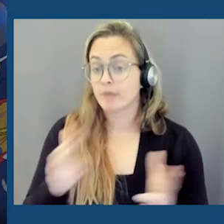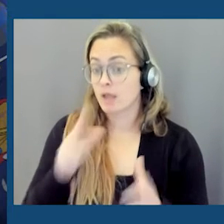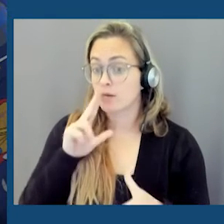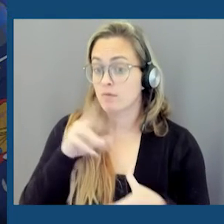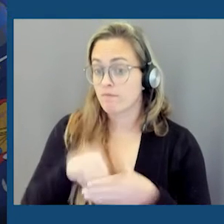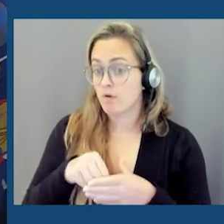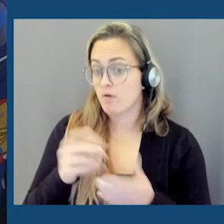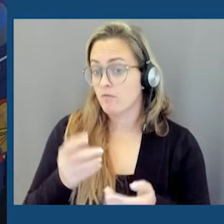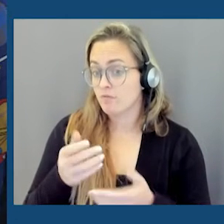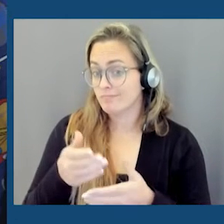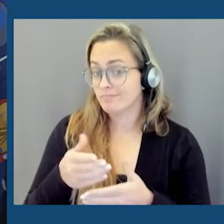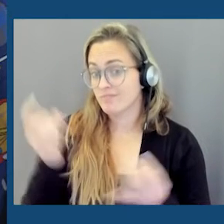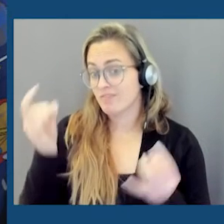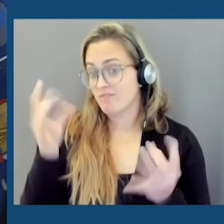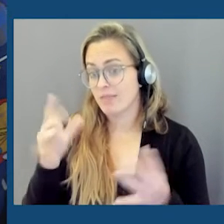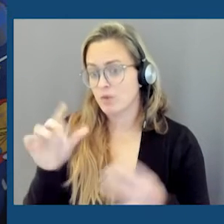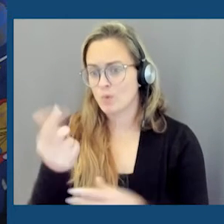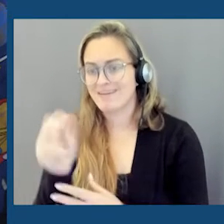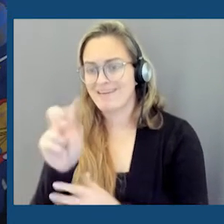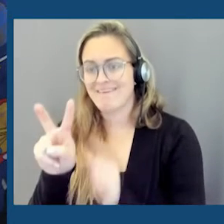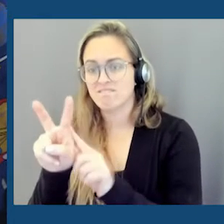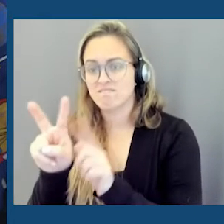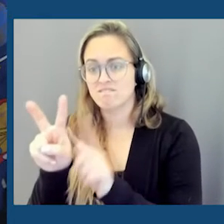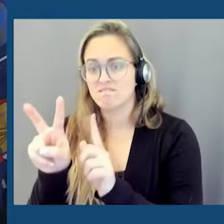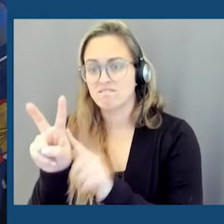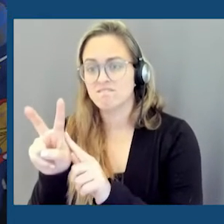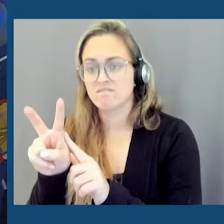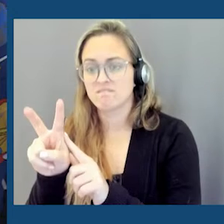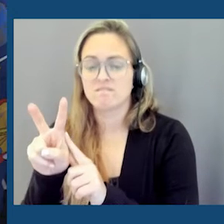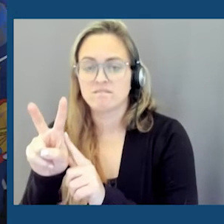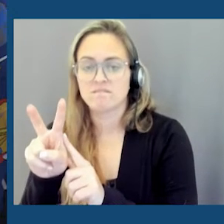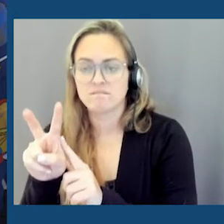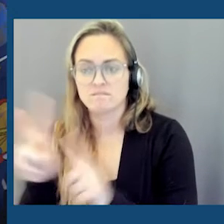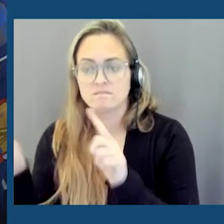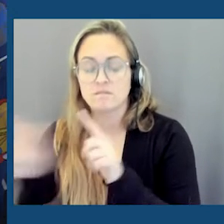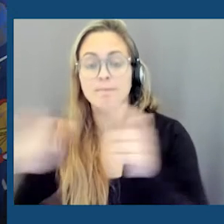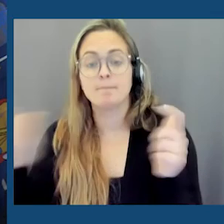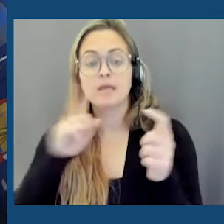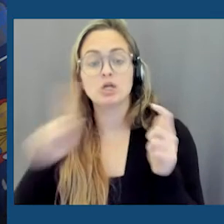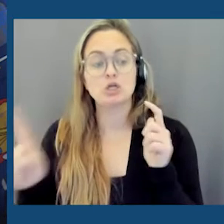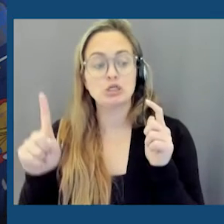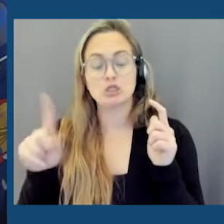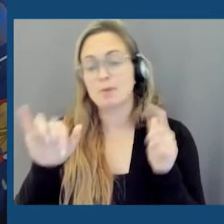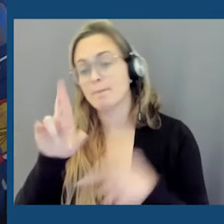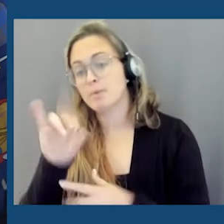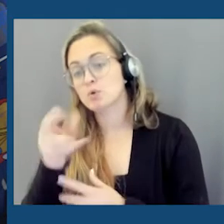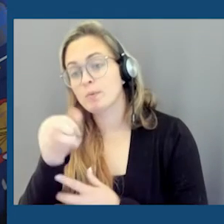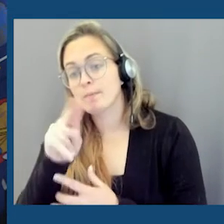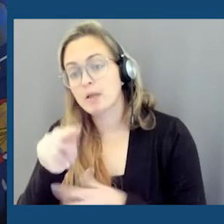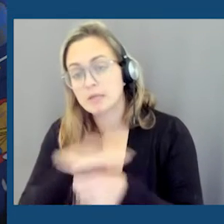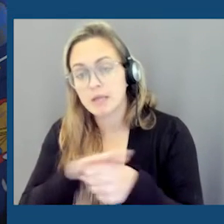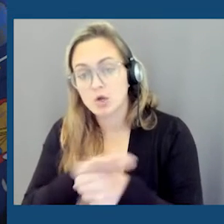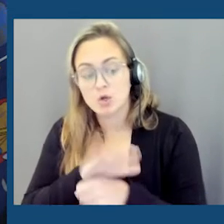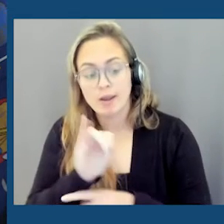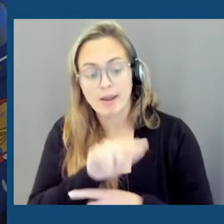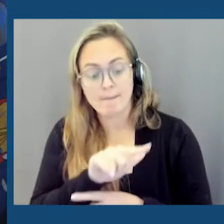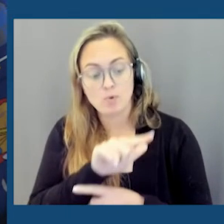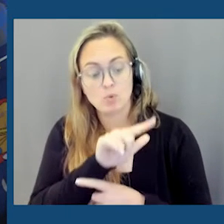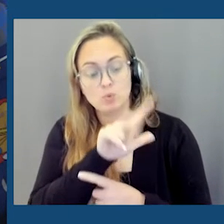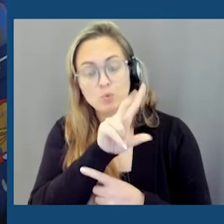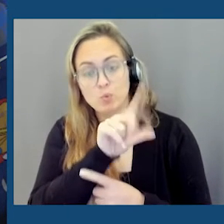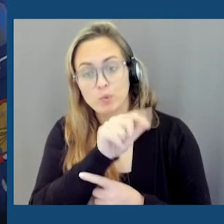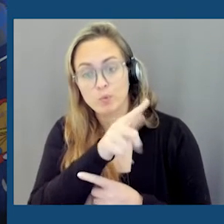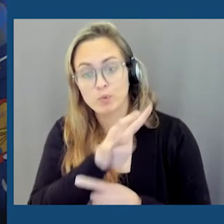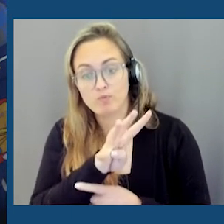elimination, or GIVE initiative sites, which cover the major metropolitan areas outside of New York City, through April 2024, shooting